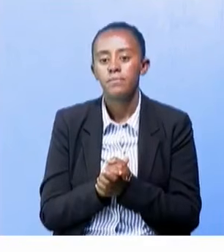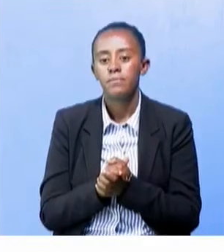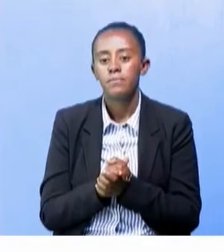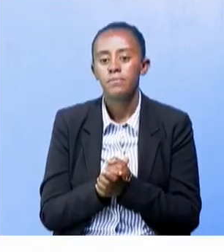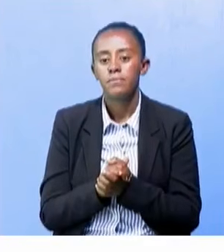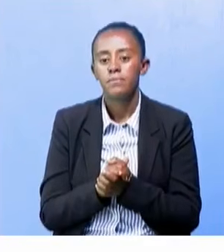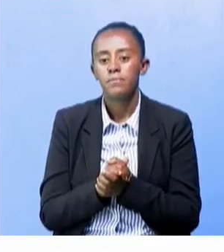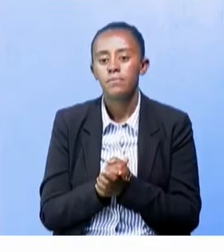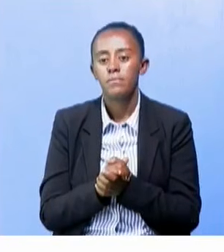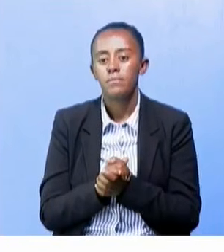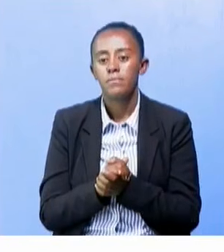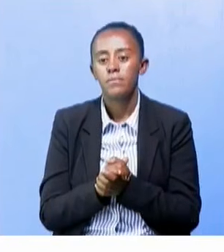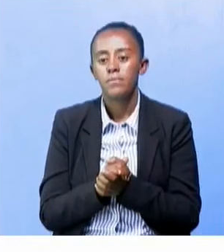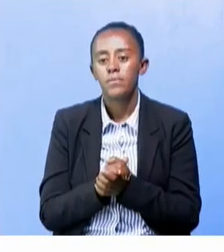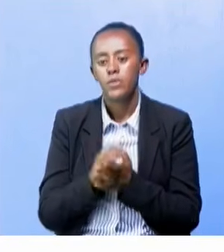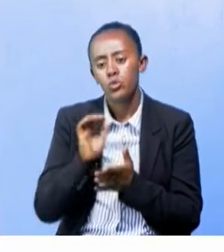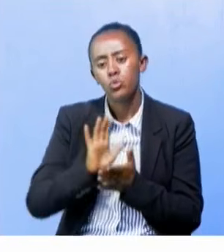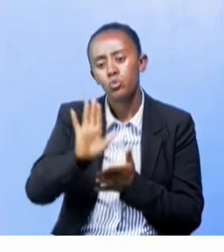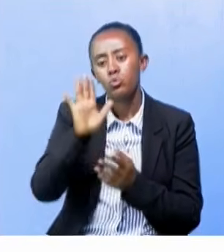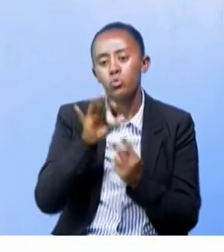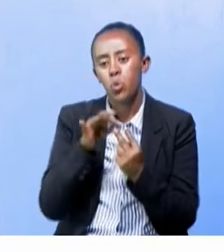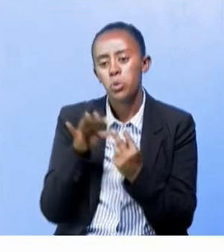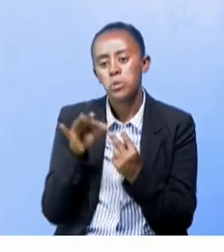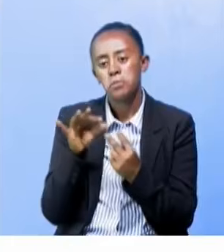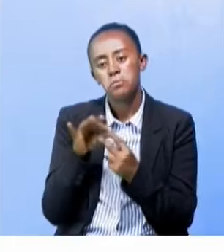of your choice.